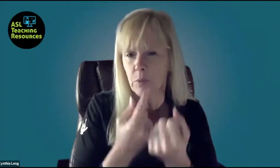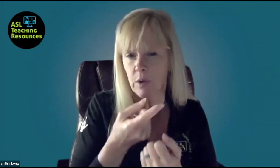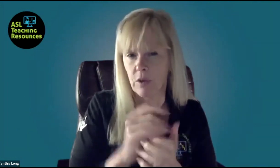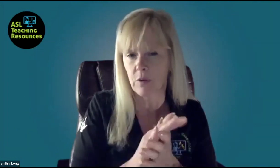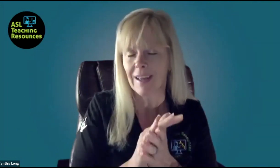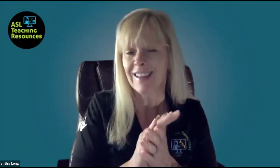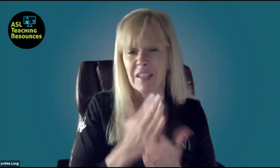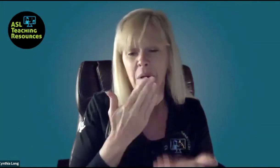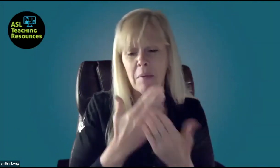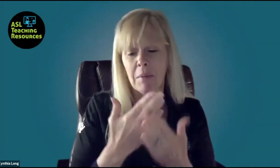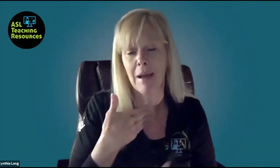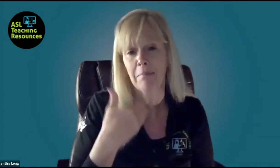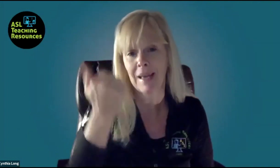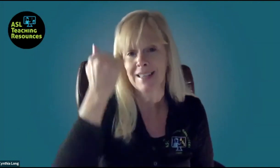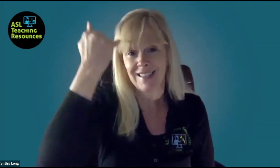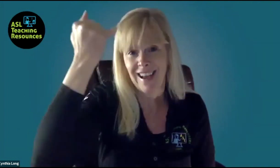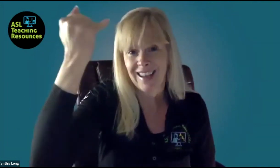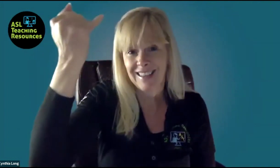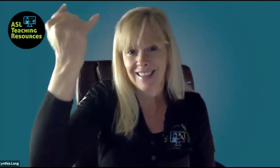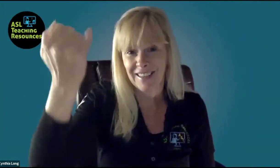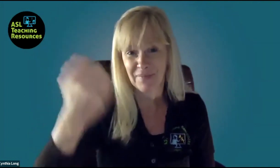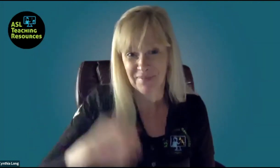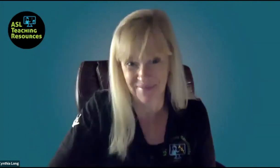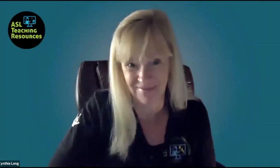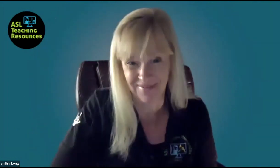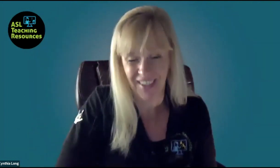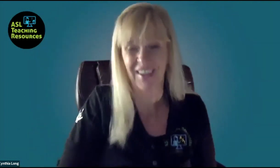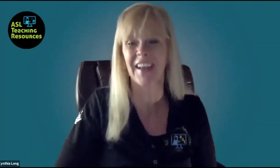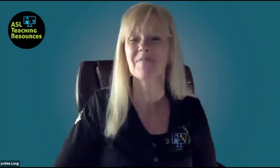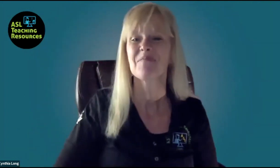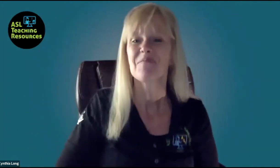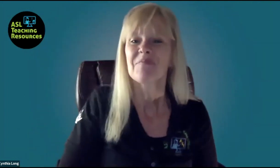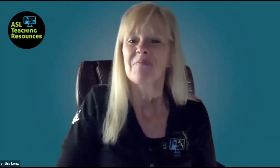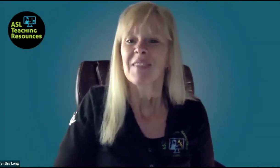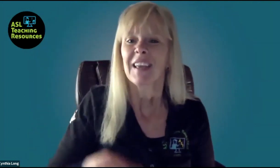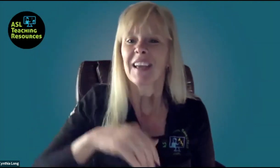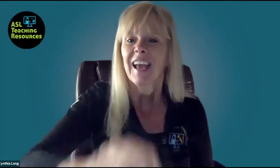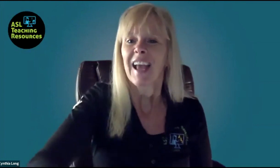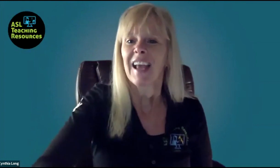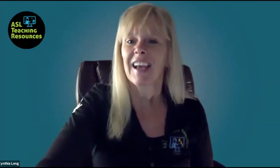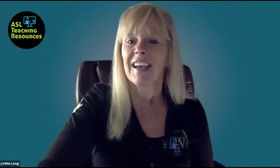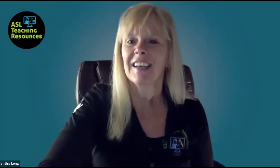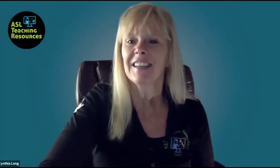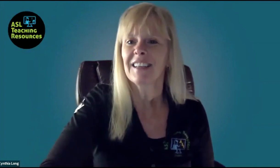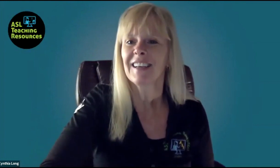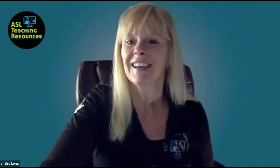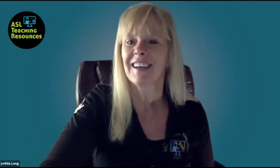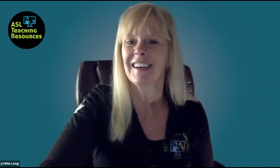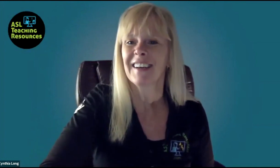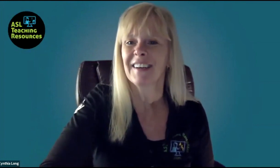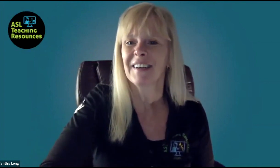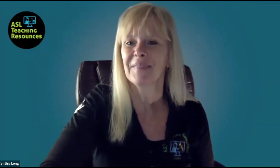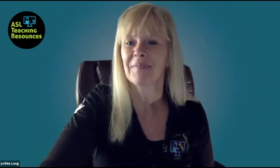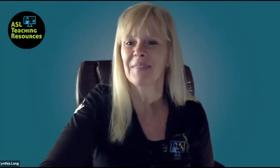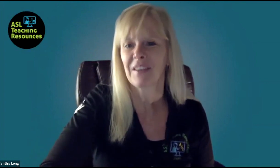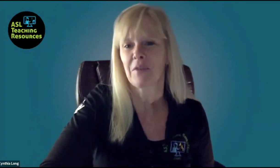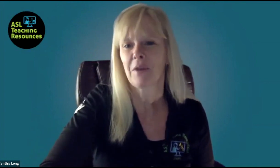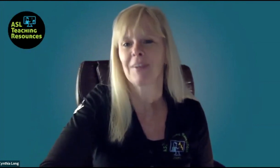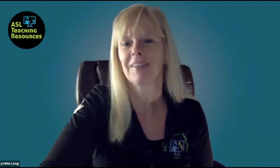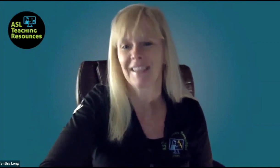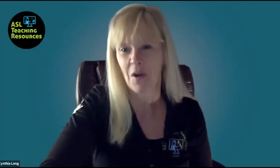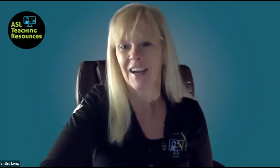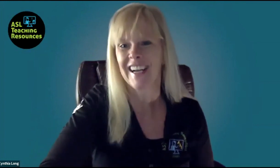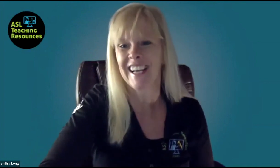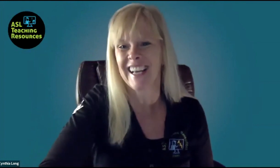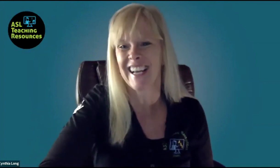can support you. That's probably my best idea. Okay, and yes,